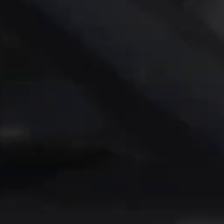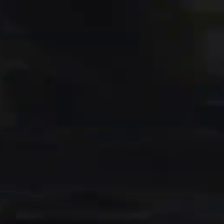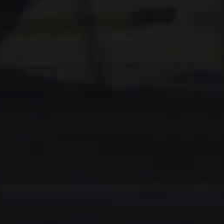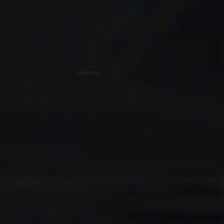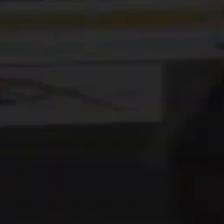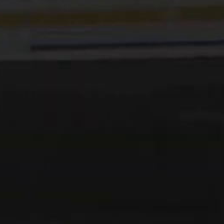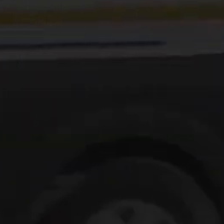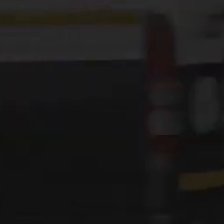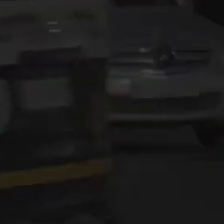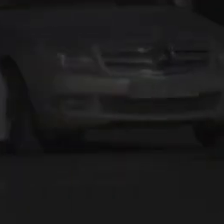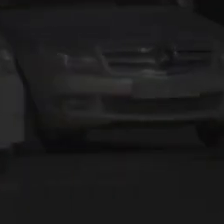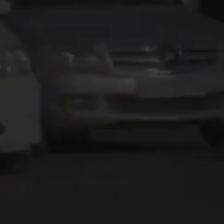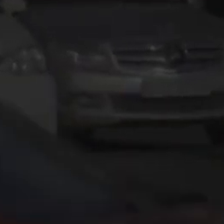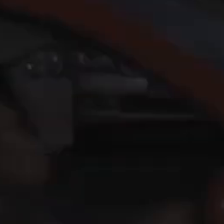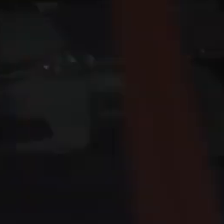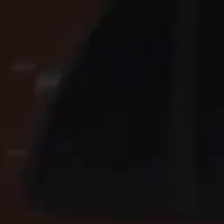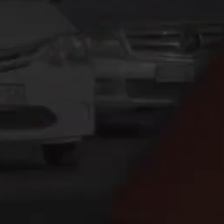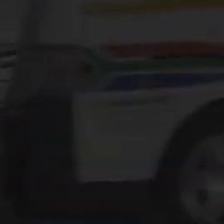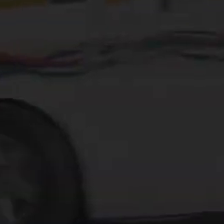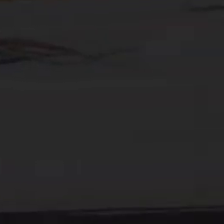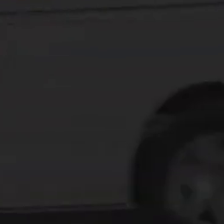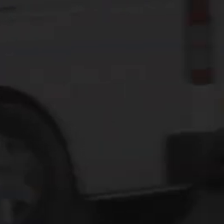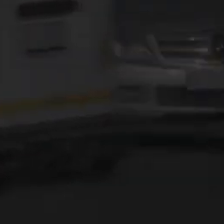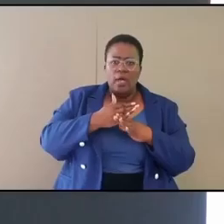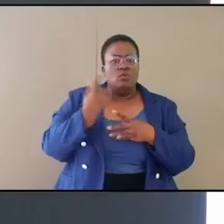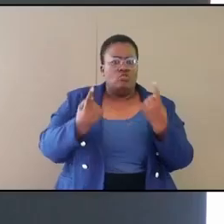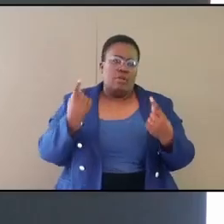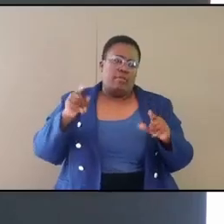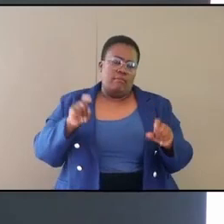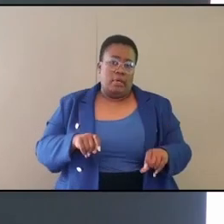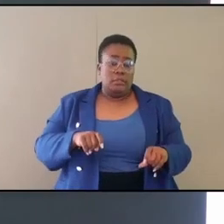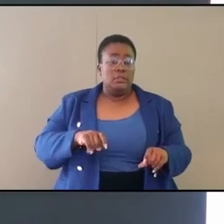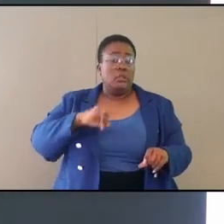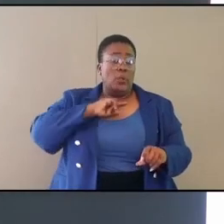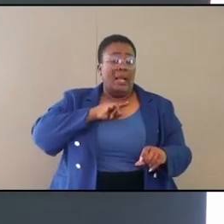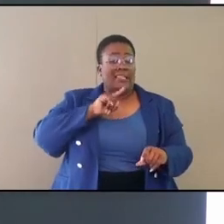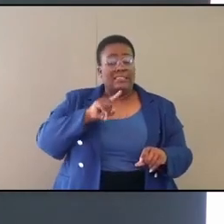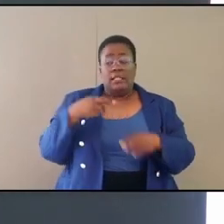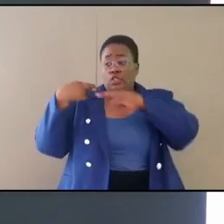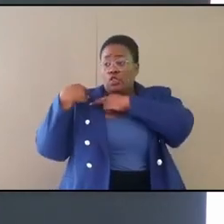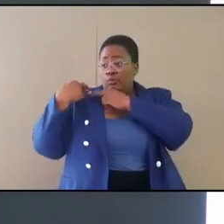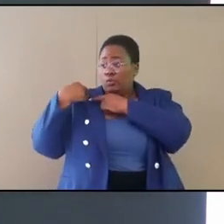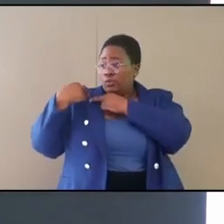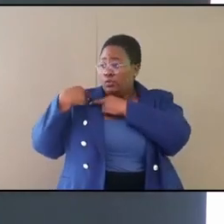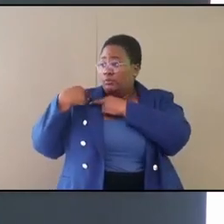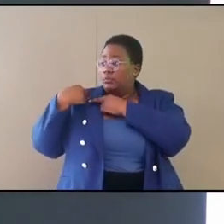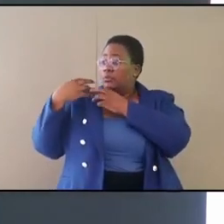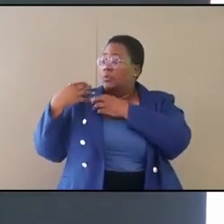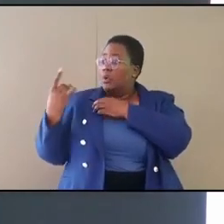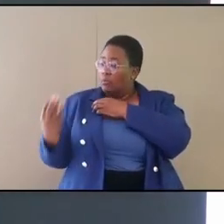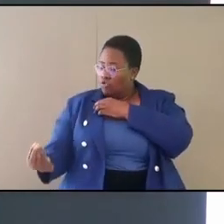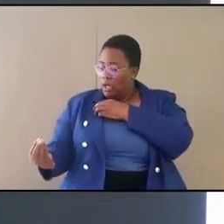impact on poverty and the widest coverage of the poor. This responsibility of bringing up the child